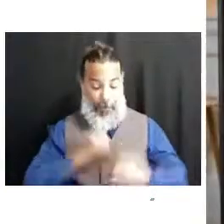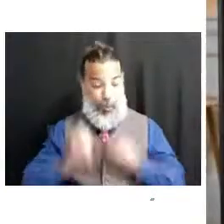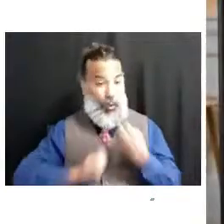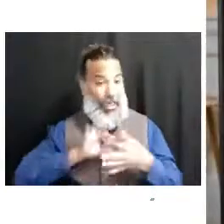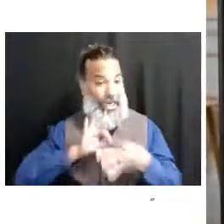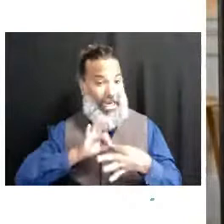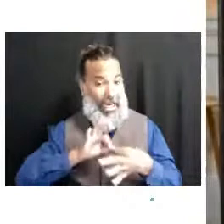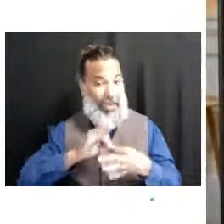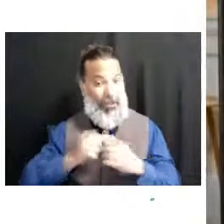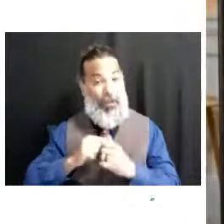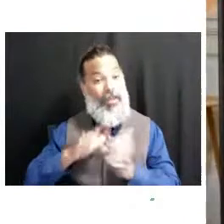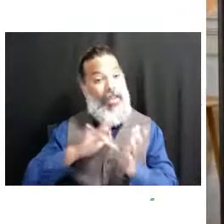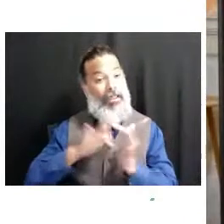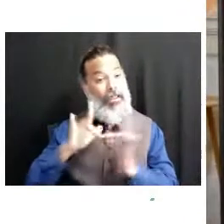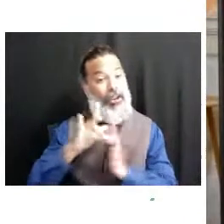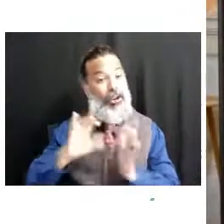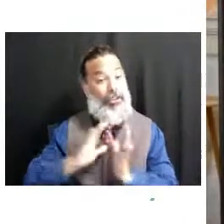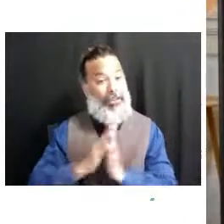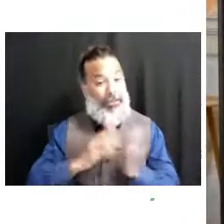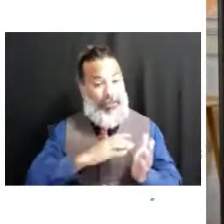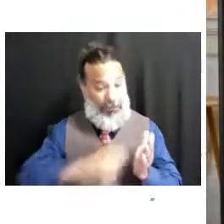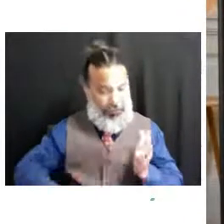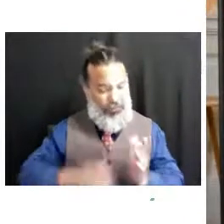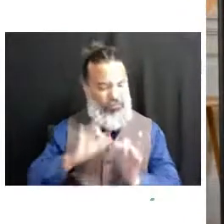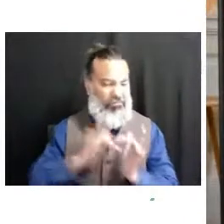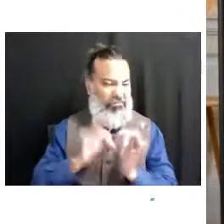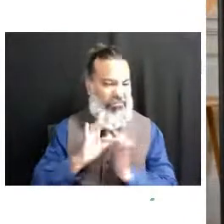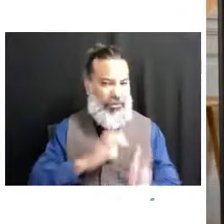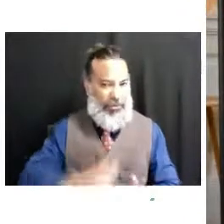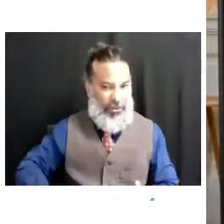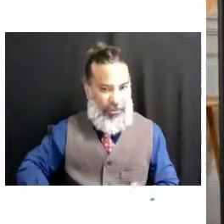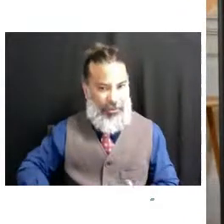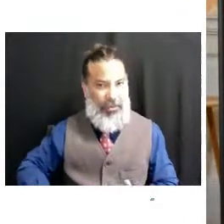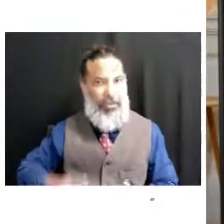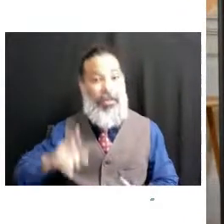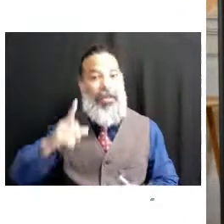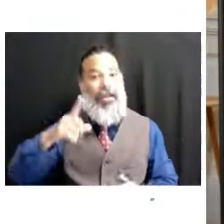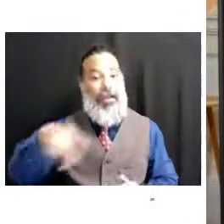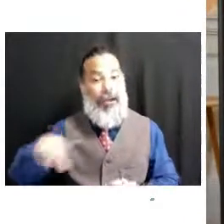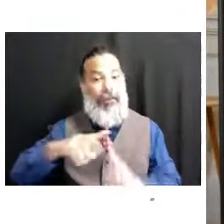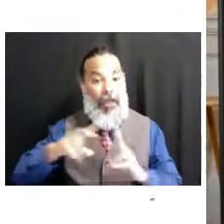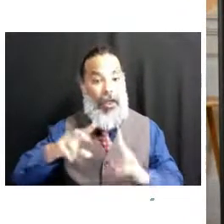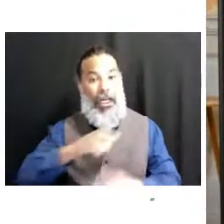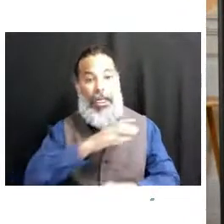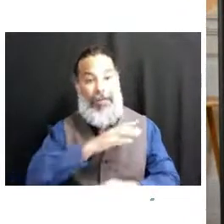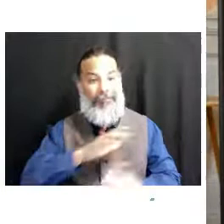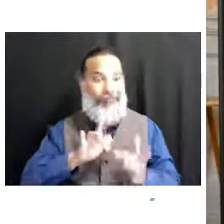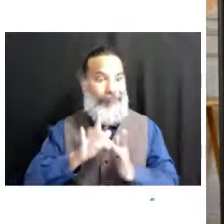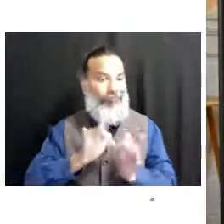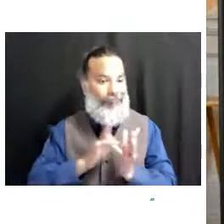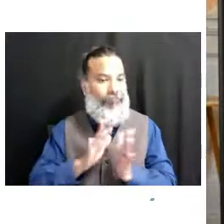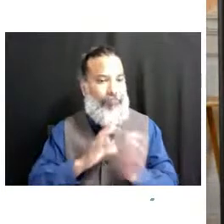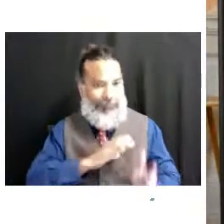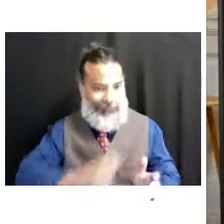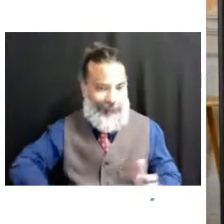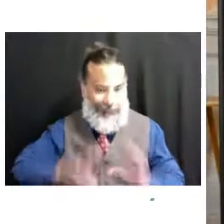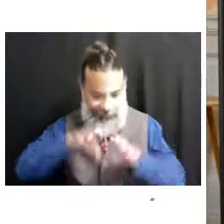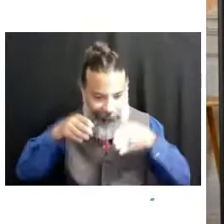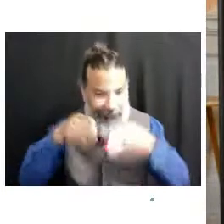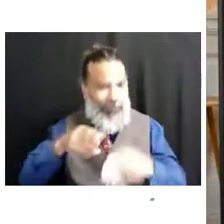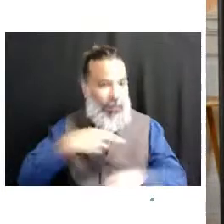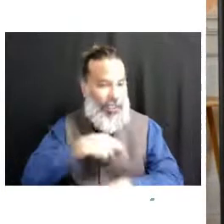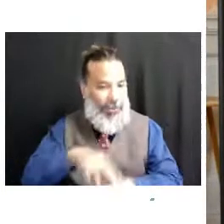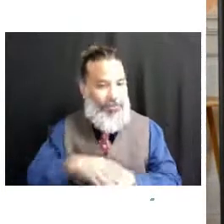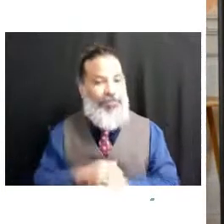connection with Jesus, and this, by the way, the Moravians are a very Jesus-centric religion, you would have